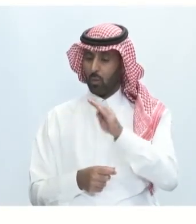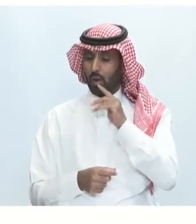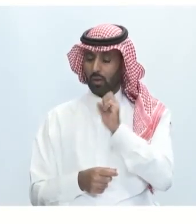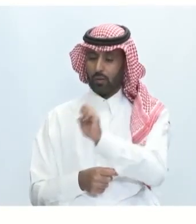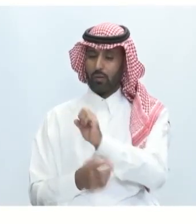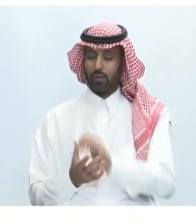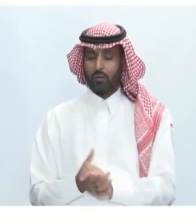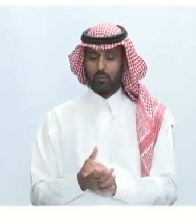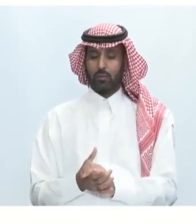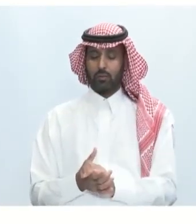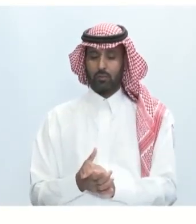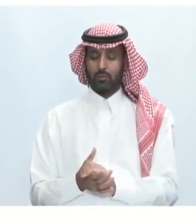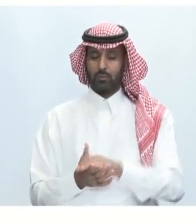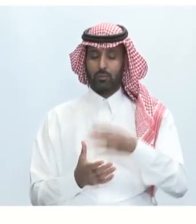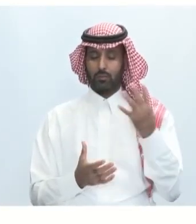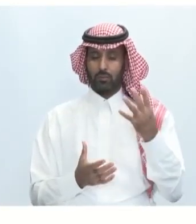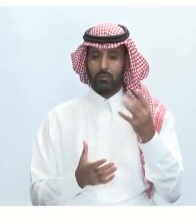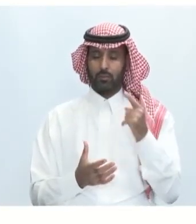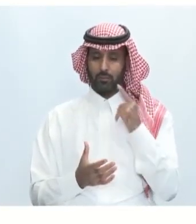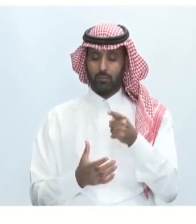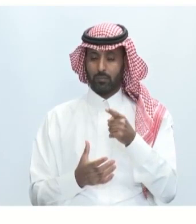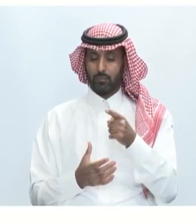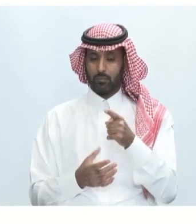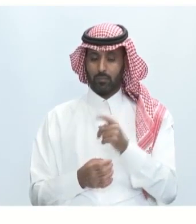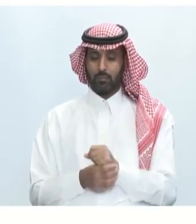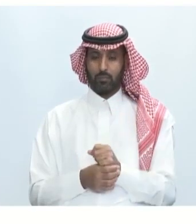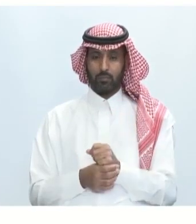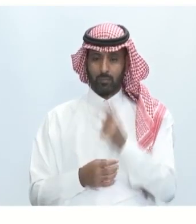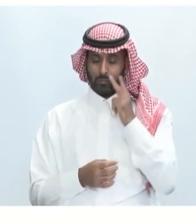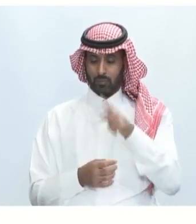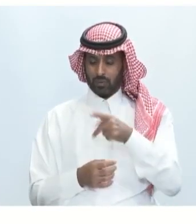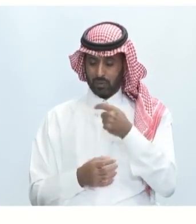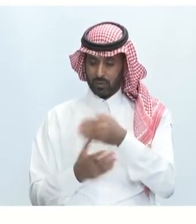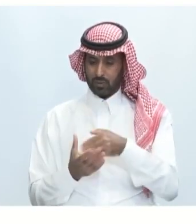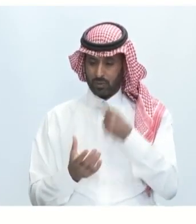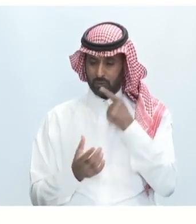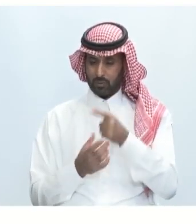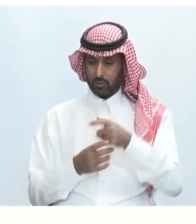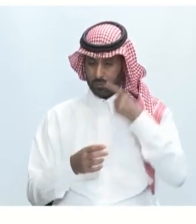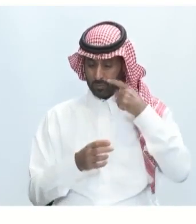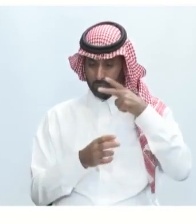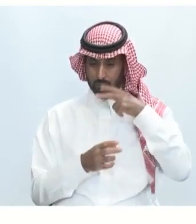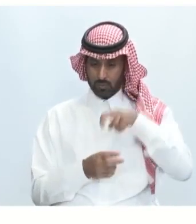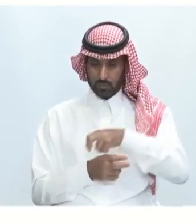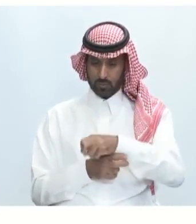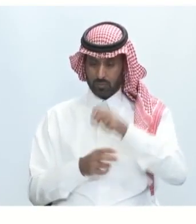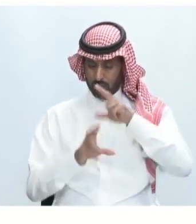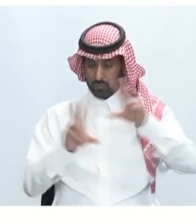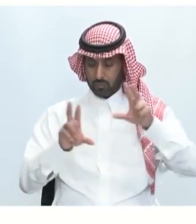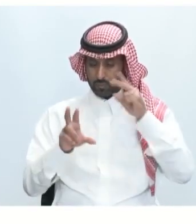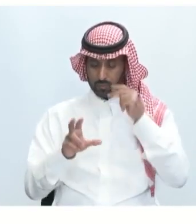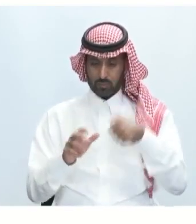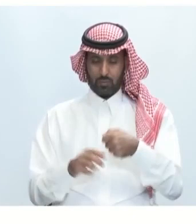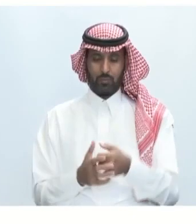object. Continuing here with number four, his cheese, the cat, the cartoon mouse offered. So this is an